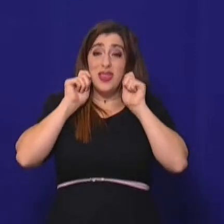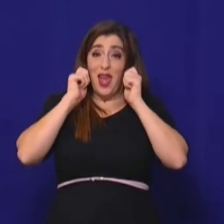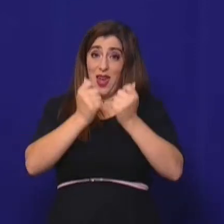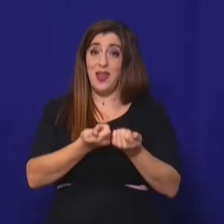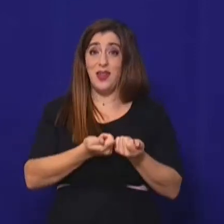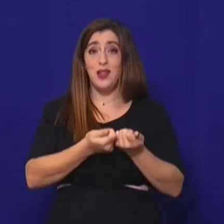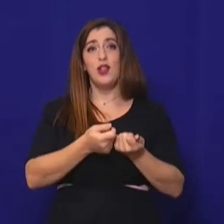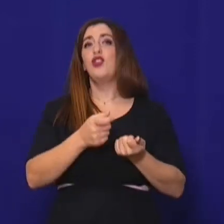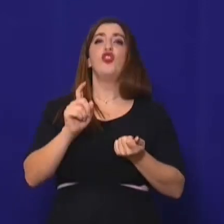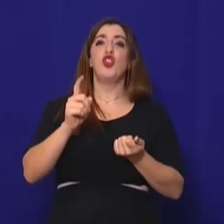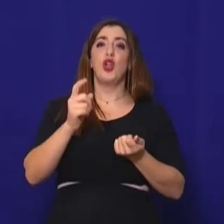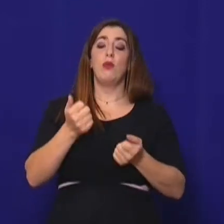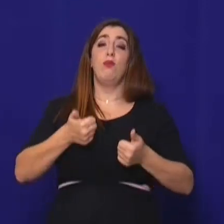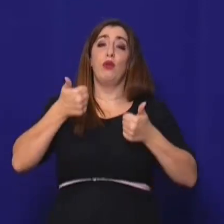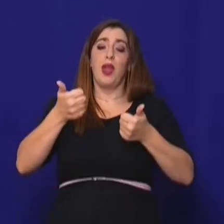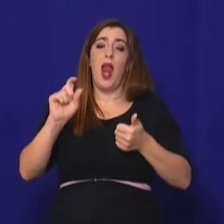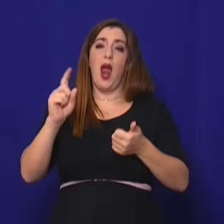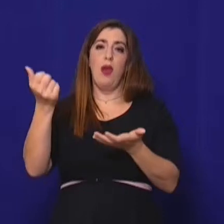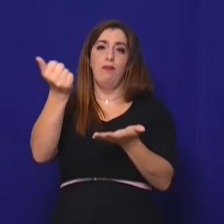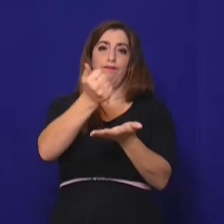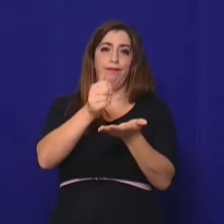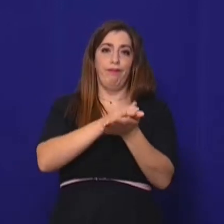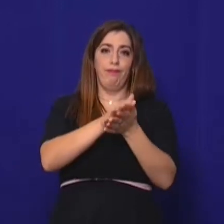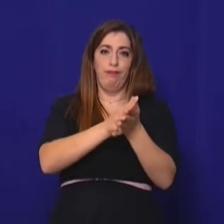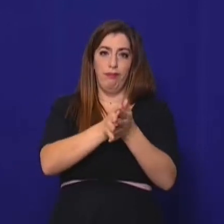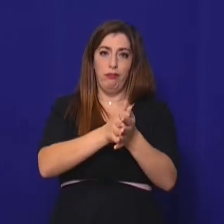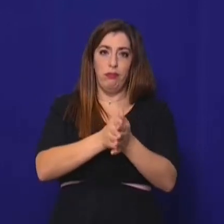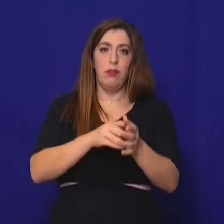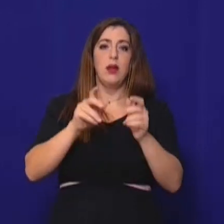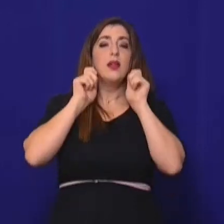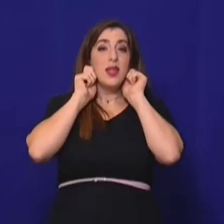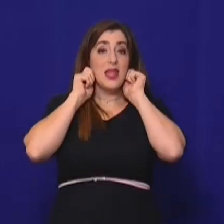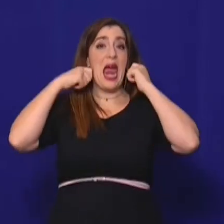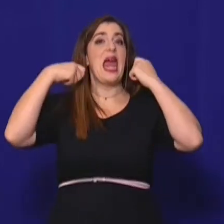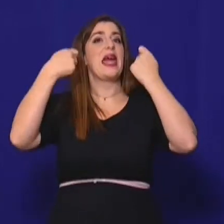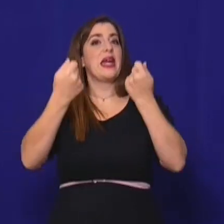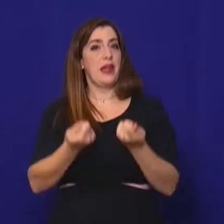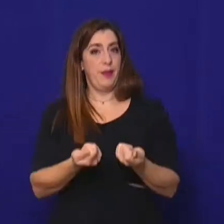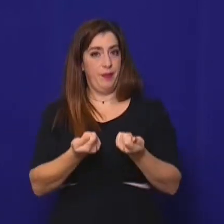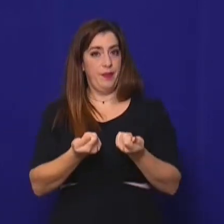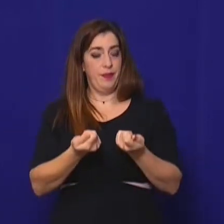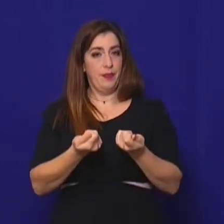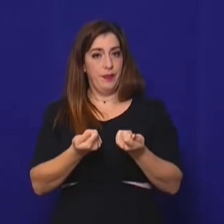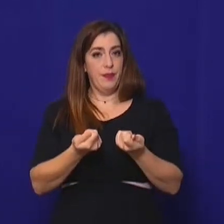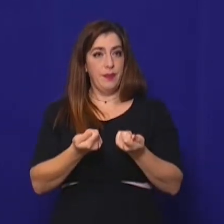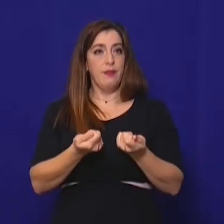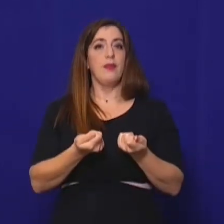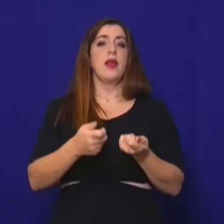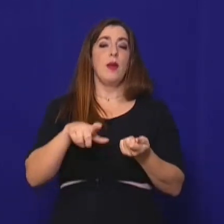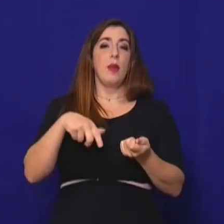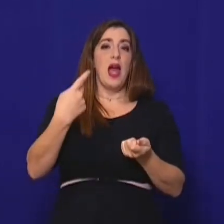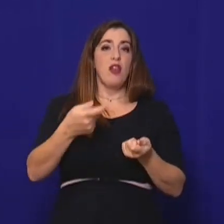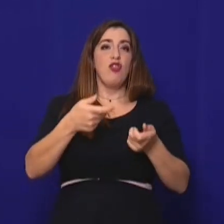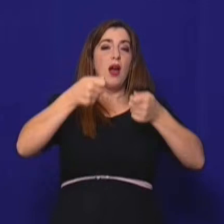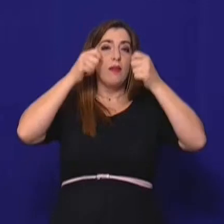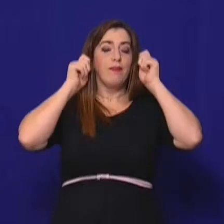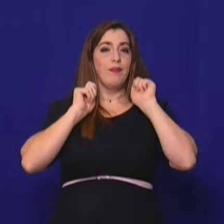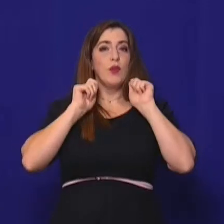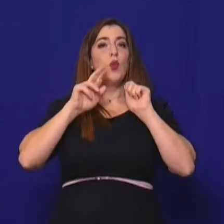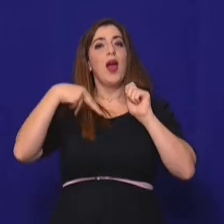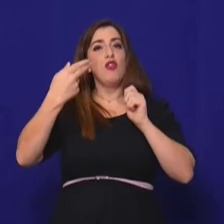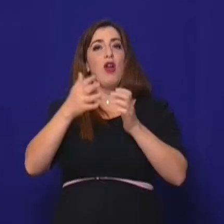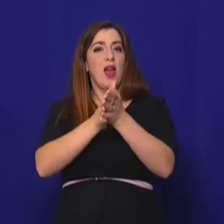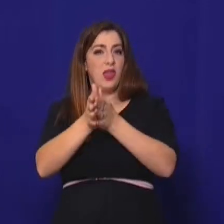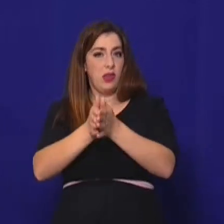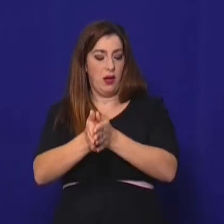importanti li tagħmel is-sanitizer u mbagħad terġa' tilbisha u mbagħad wara terġa' tagħmel is-sanitizer.